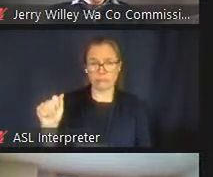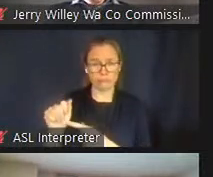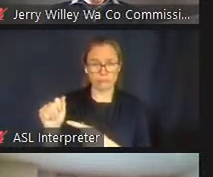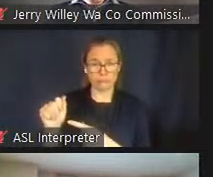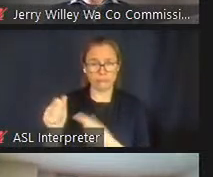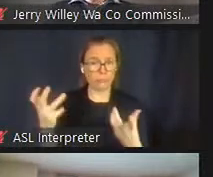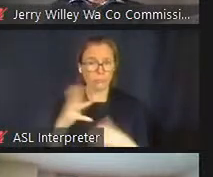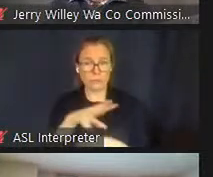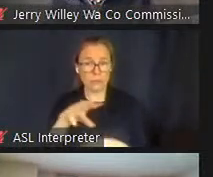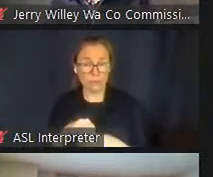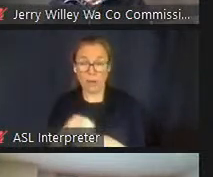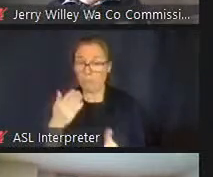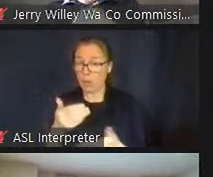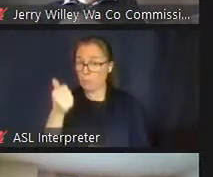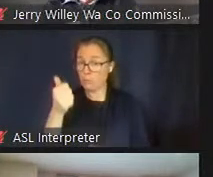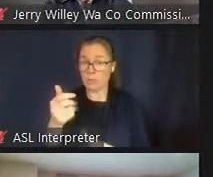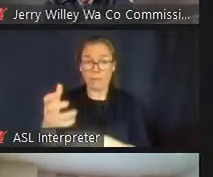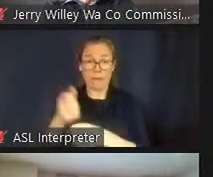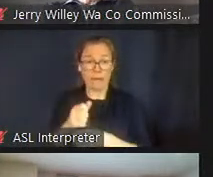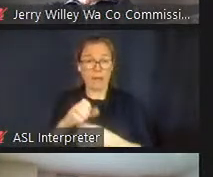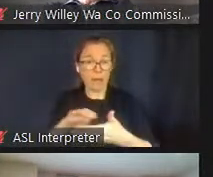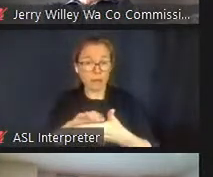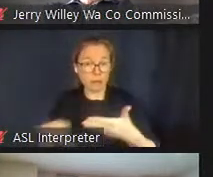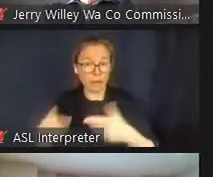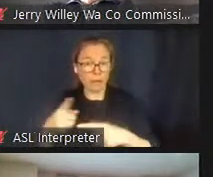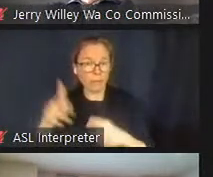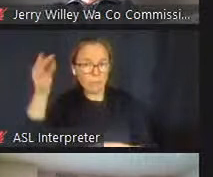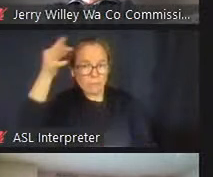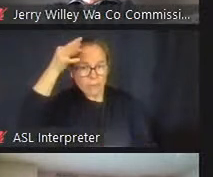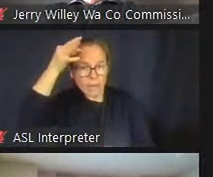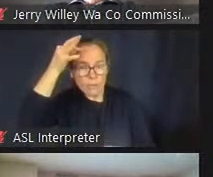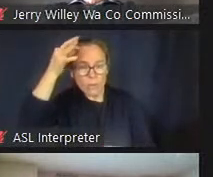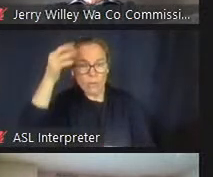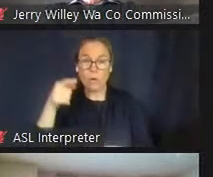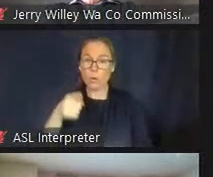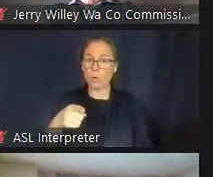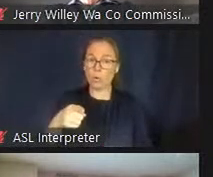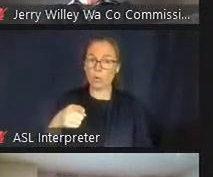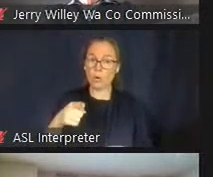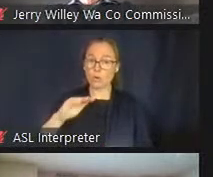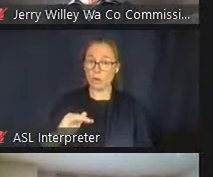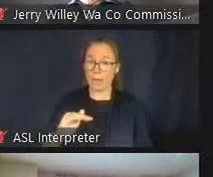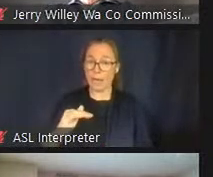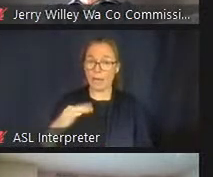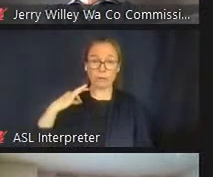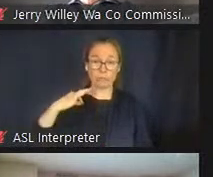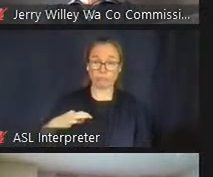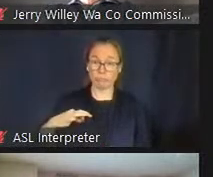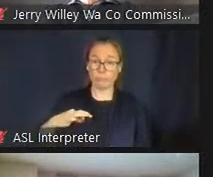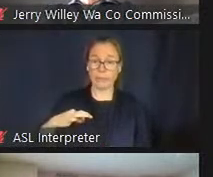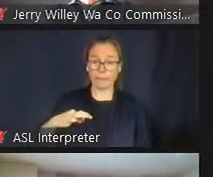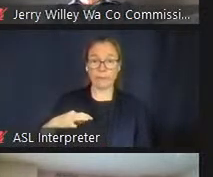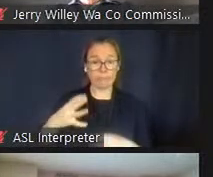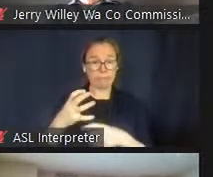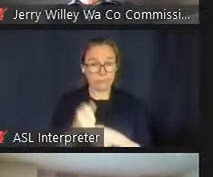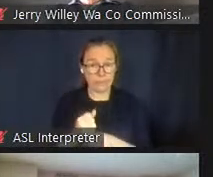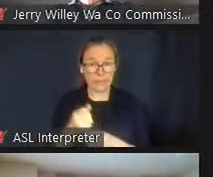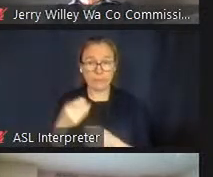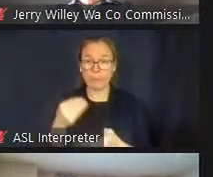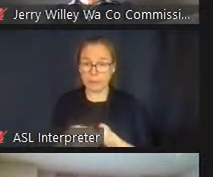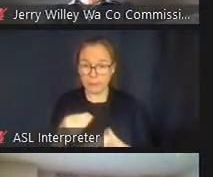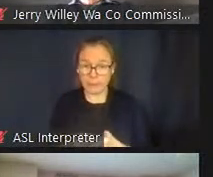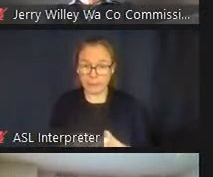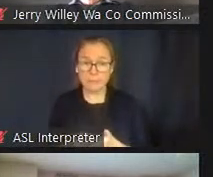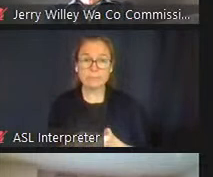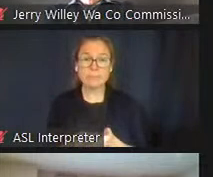received an individual stimulus check or are benefiting from the child tax credit. Some of the things that came out of